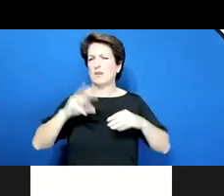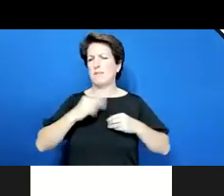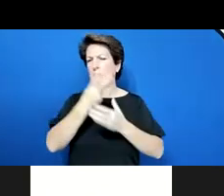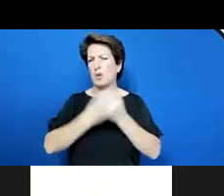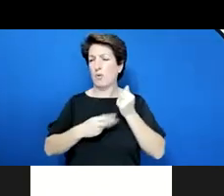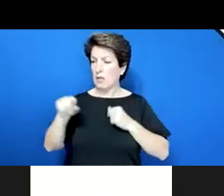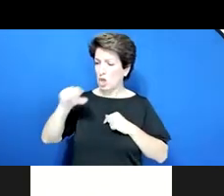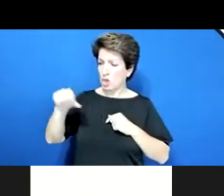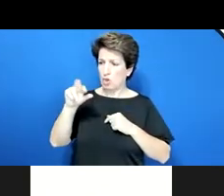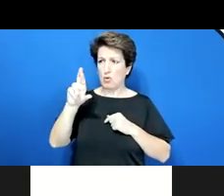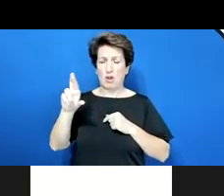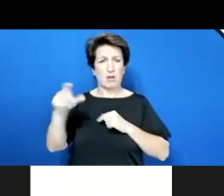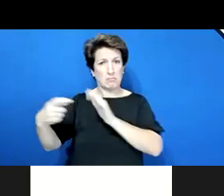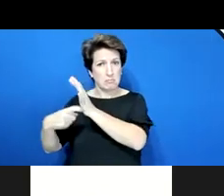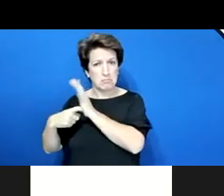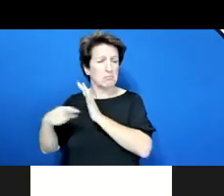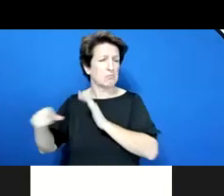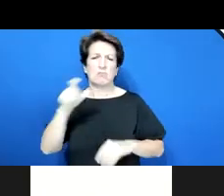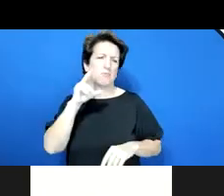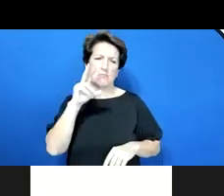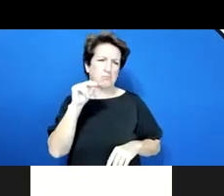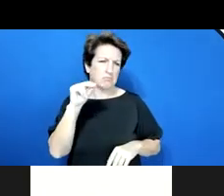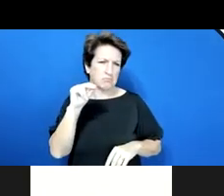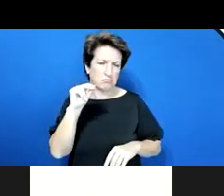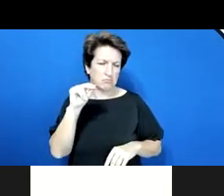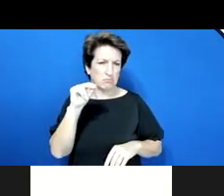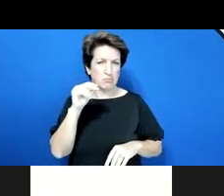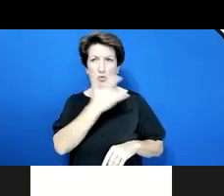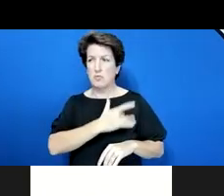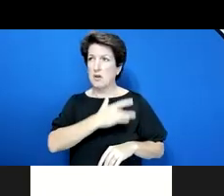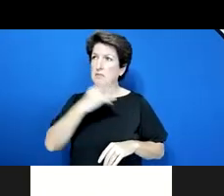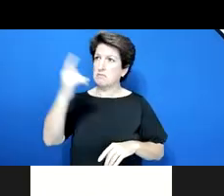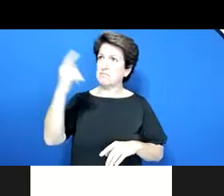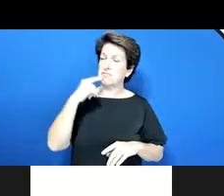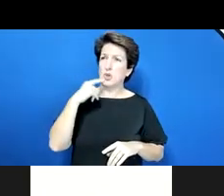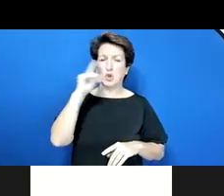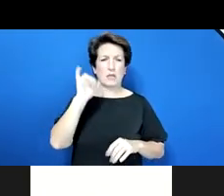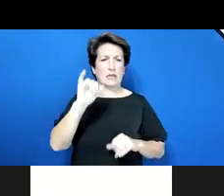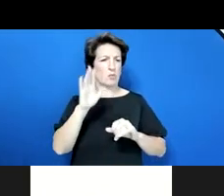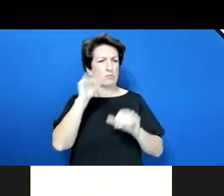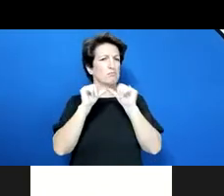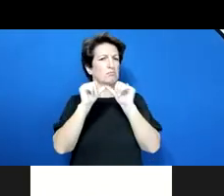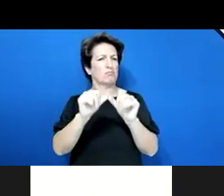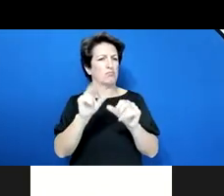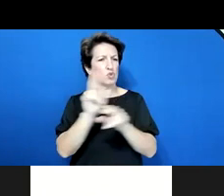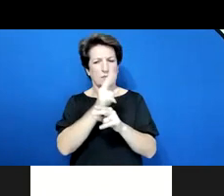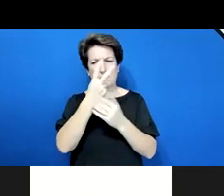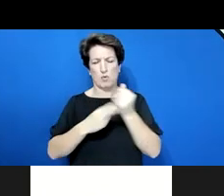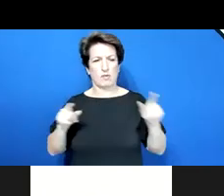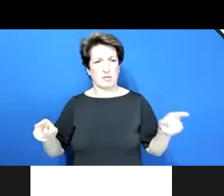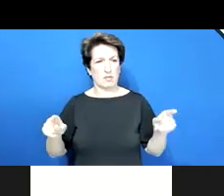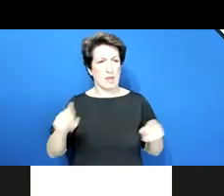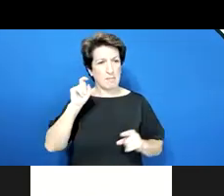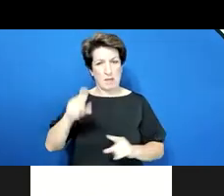all. There is no indication from the province that they plan to change that they plan to make the QR code the only eligible form